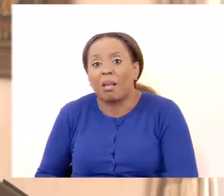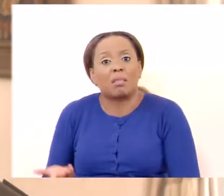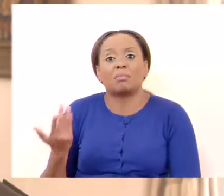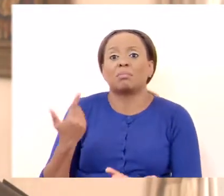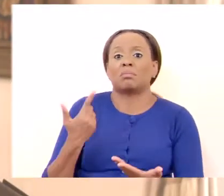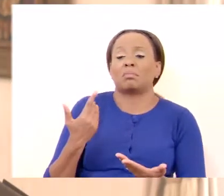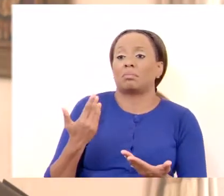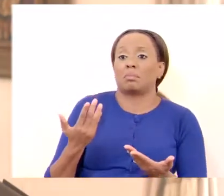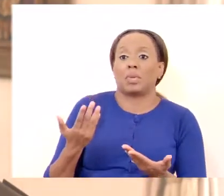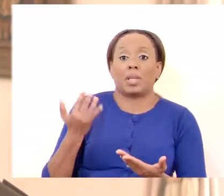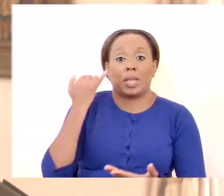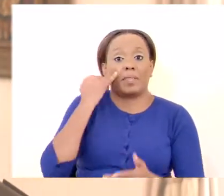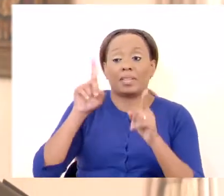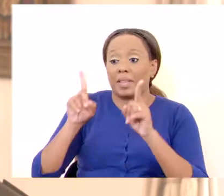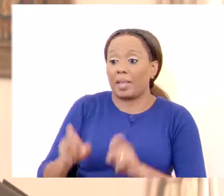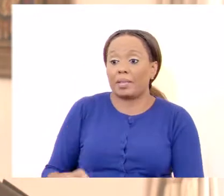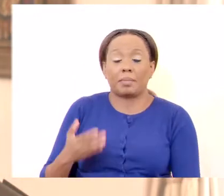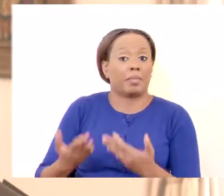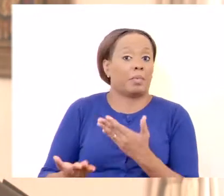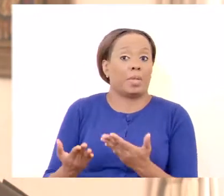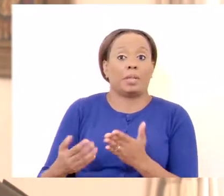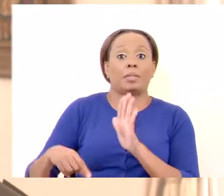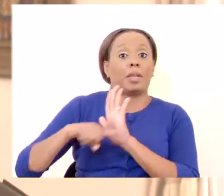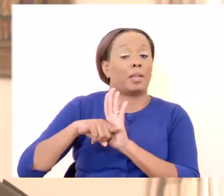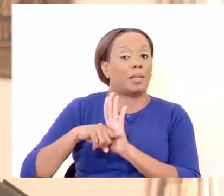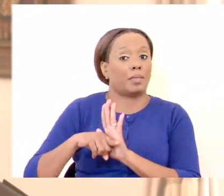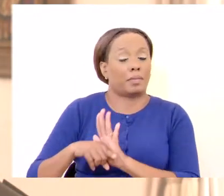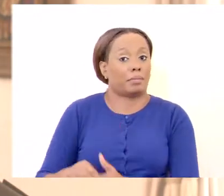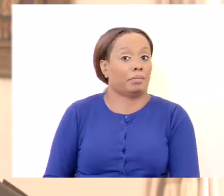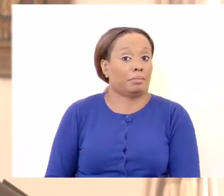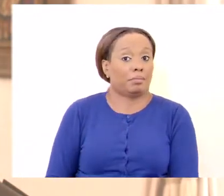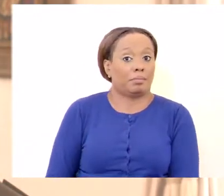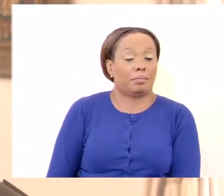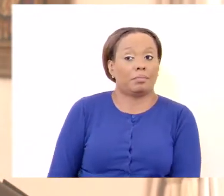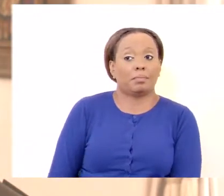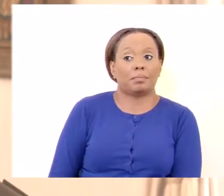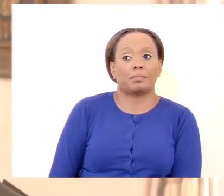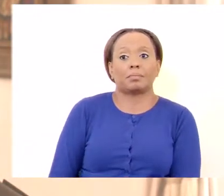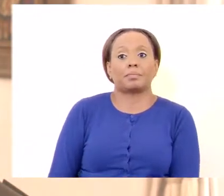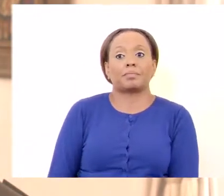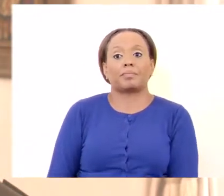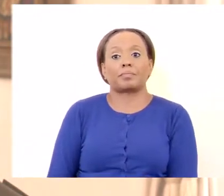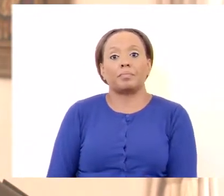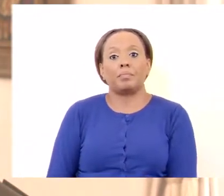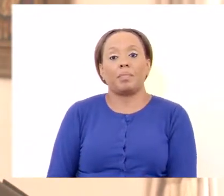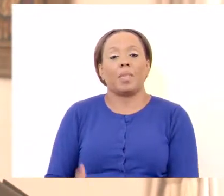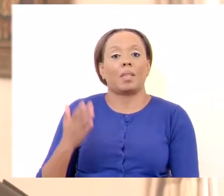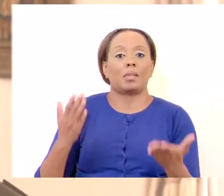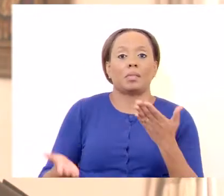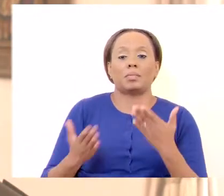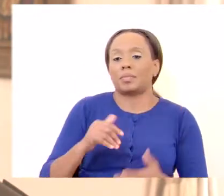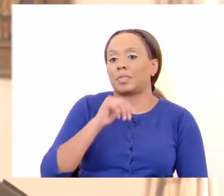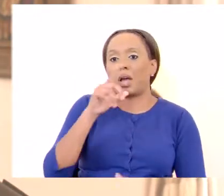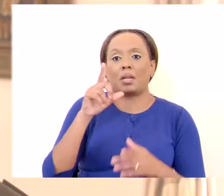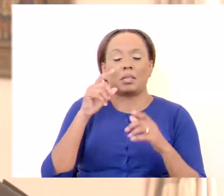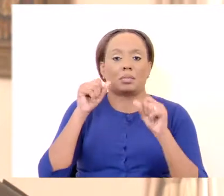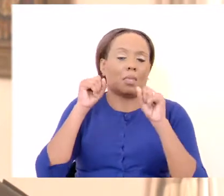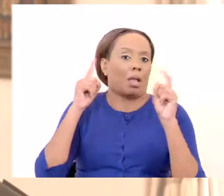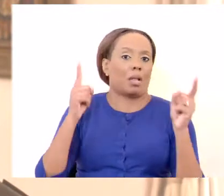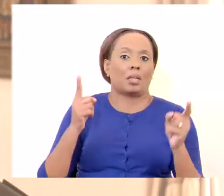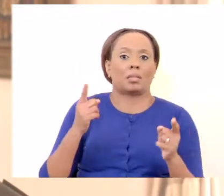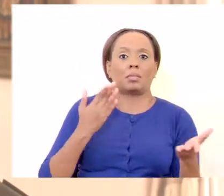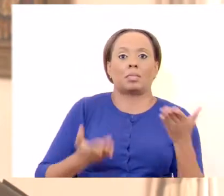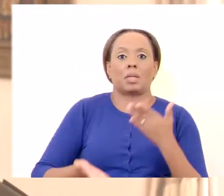to negative. So it would not be surprising in cases of MISC to find that our tests